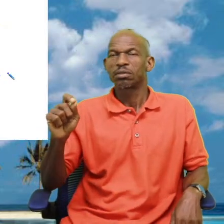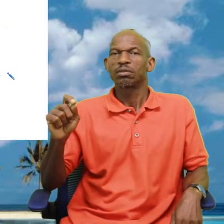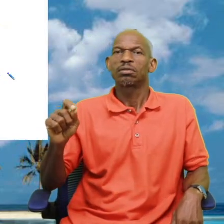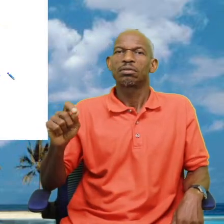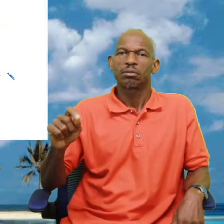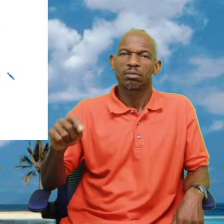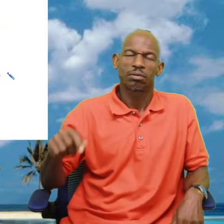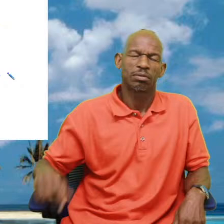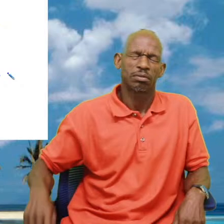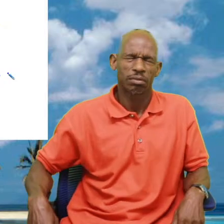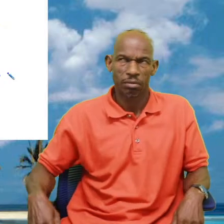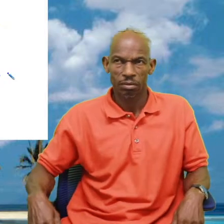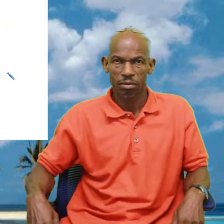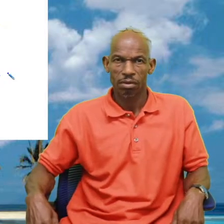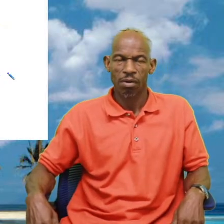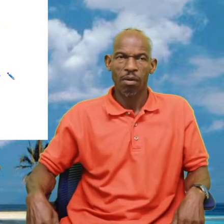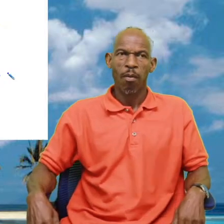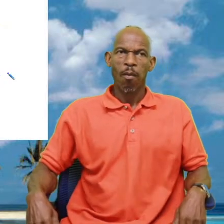book. So